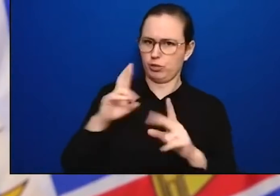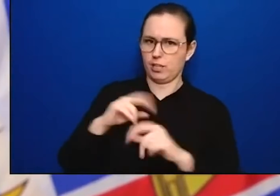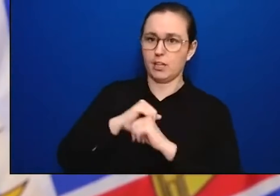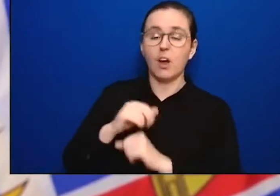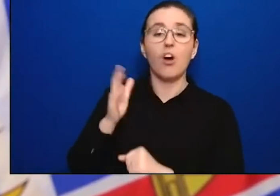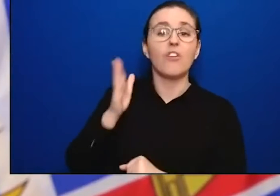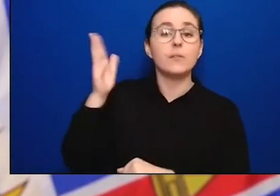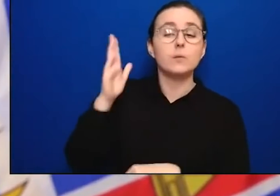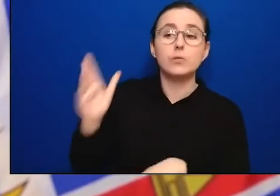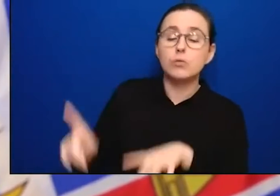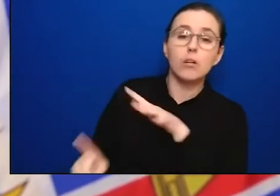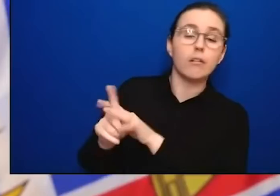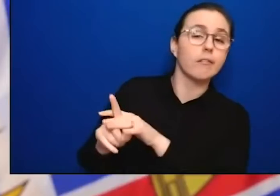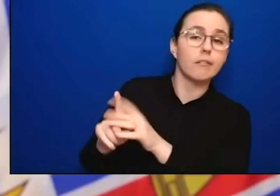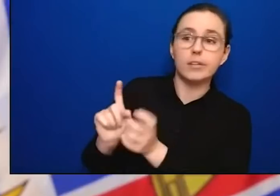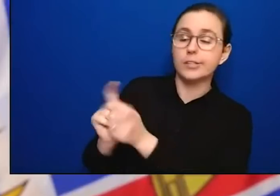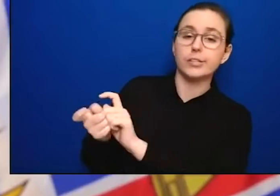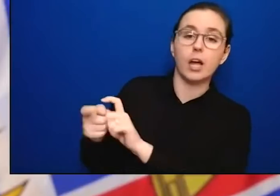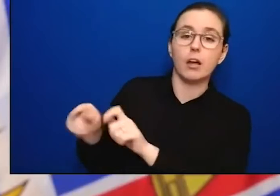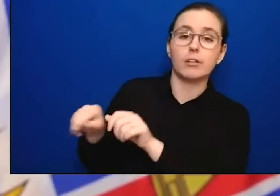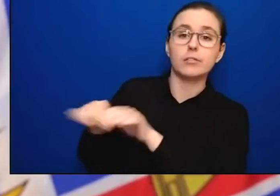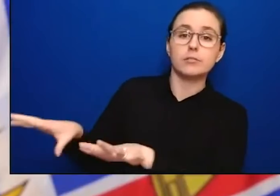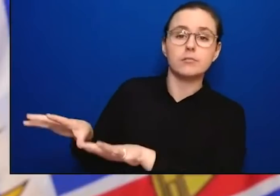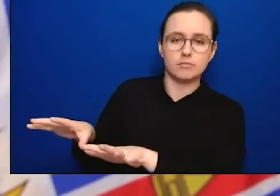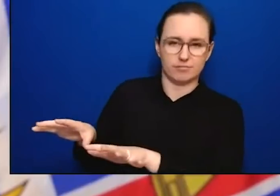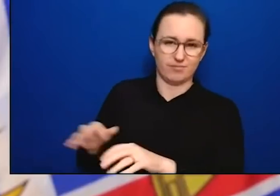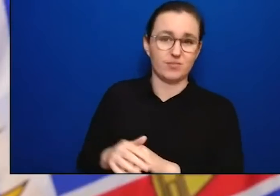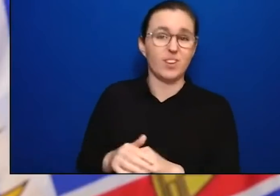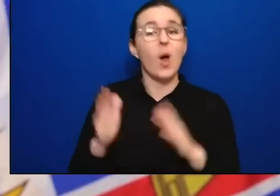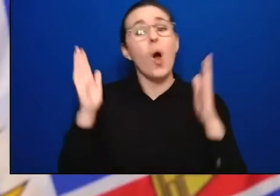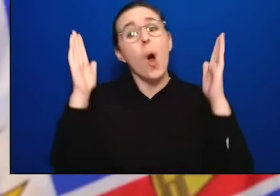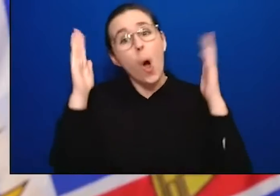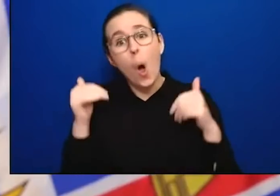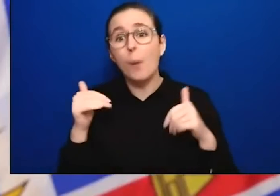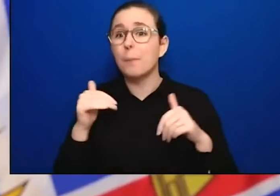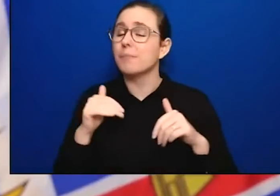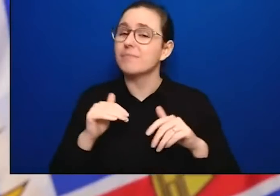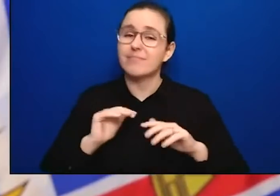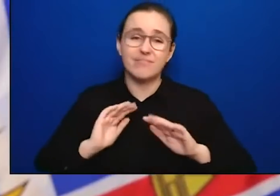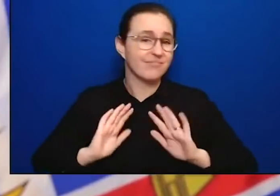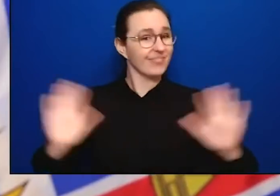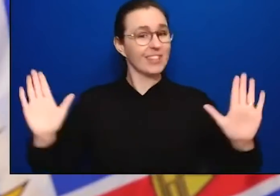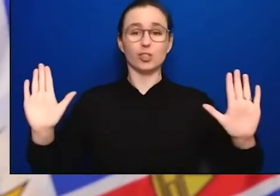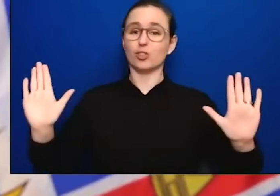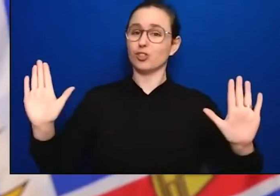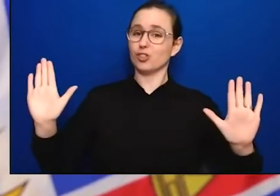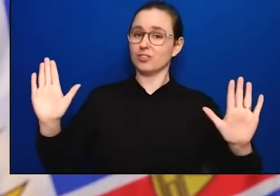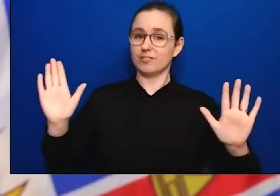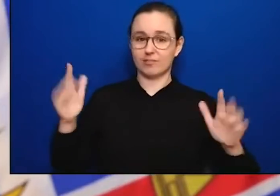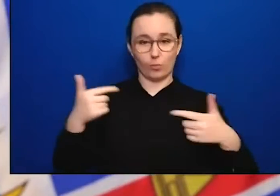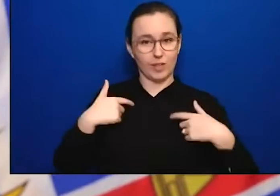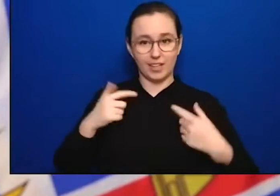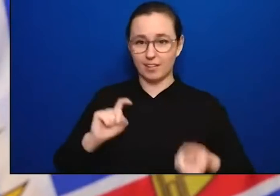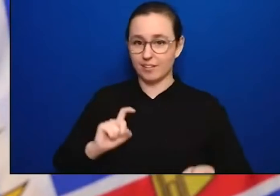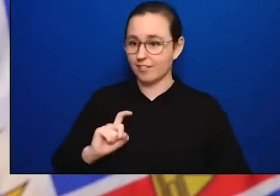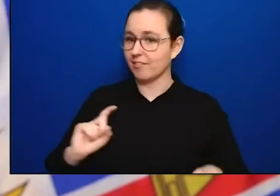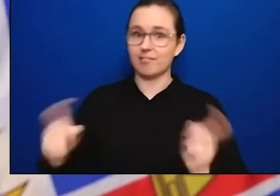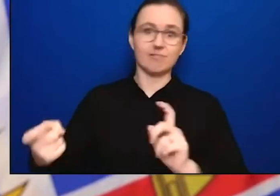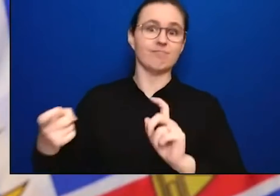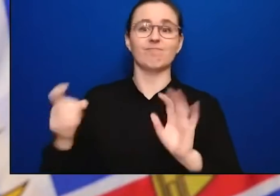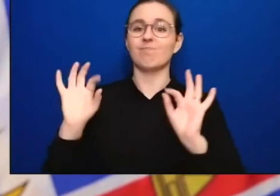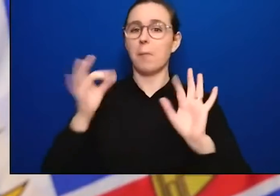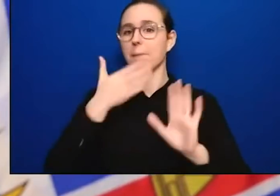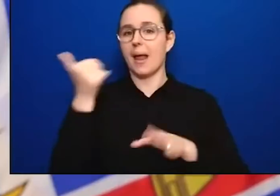we're giving the best, strongest protection that we can for the future. And I'm hopeful that we'll be in a different place before